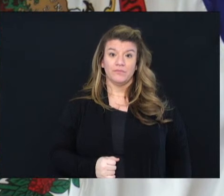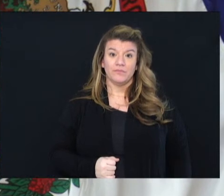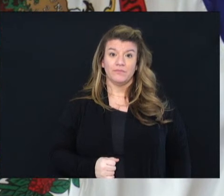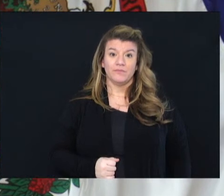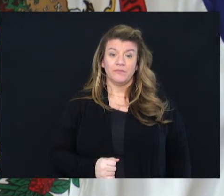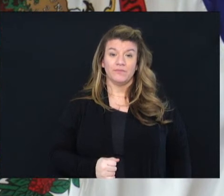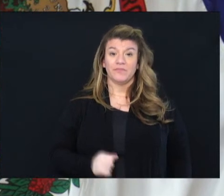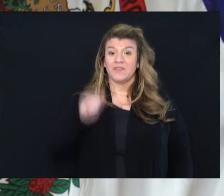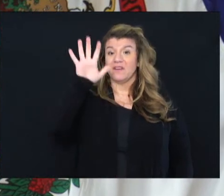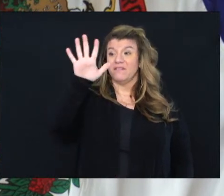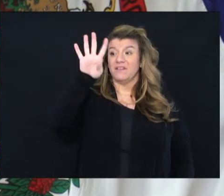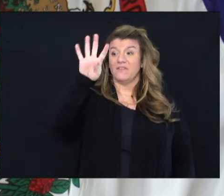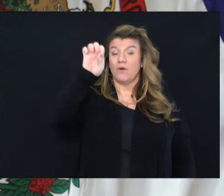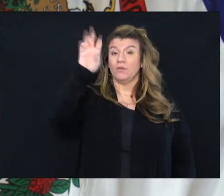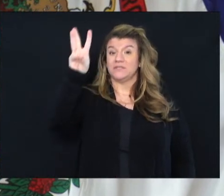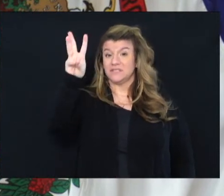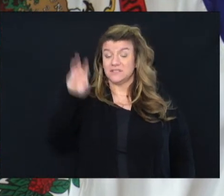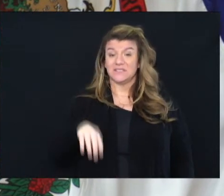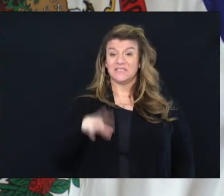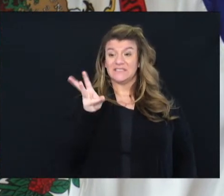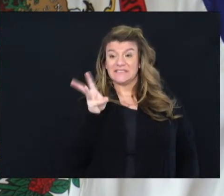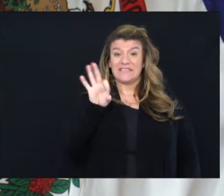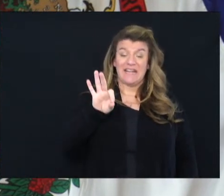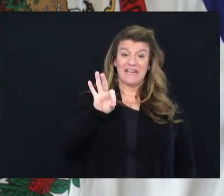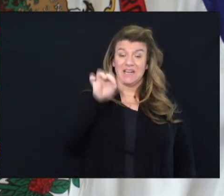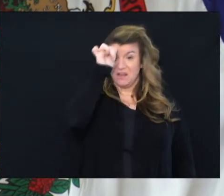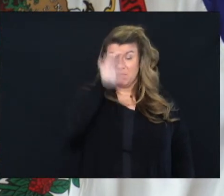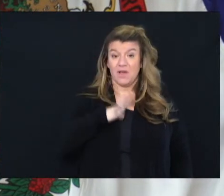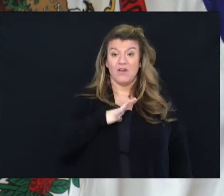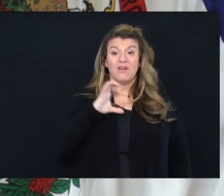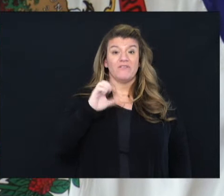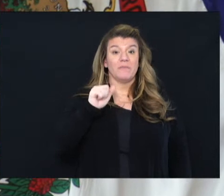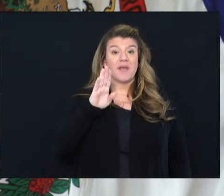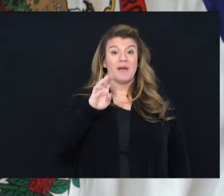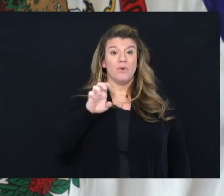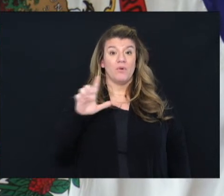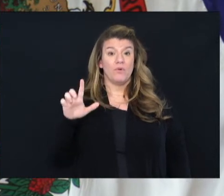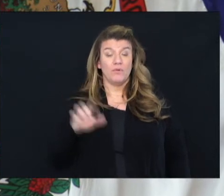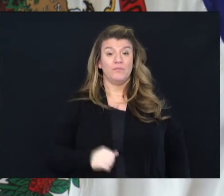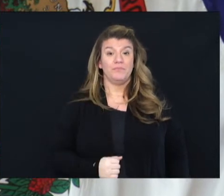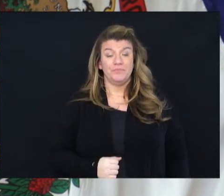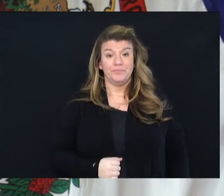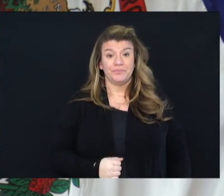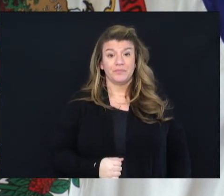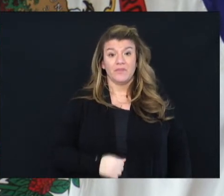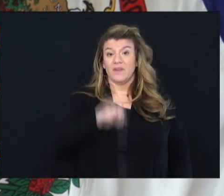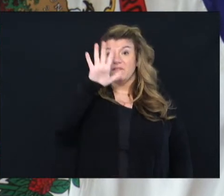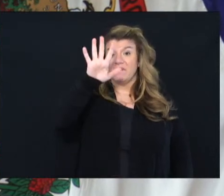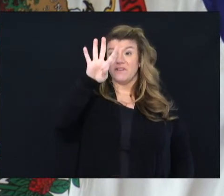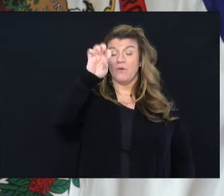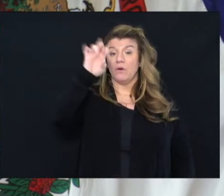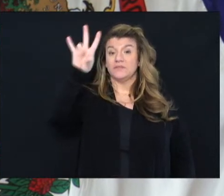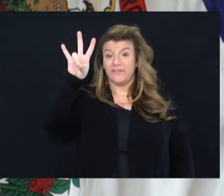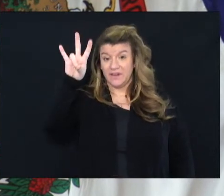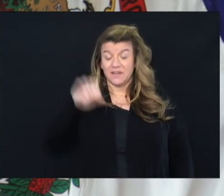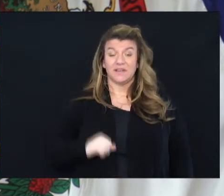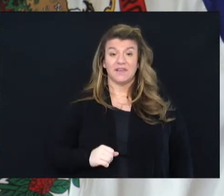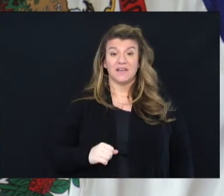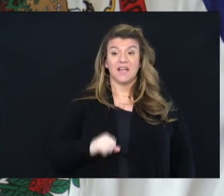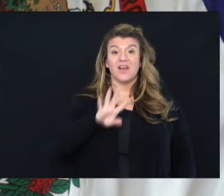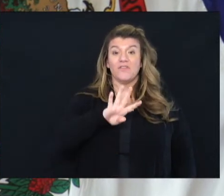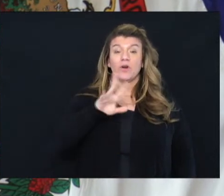The 5,406th death of a 69-year-old male from Cabell County. The 5,407th death